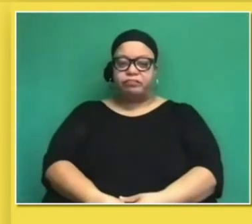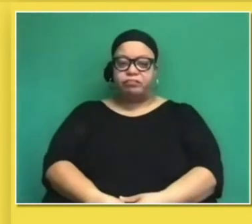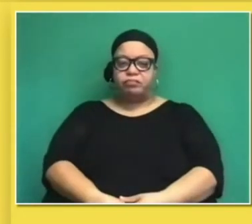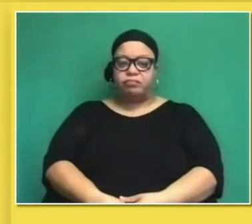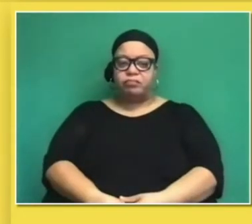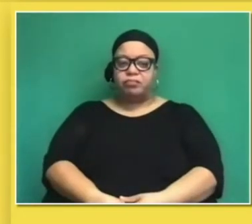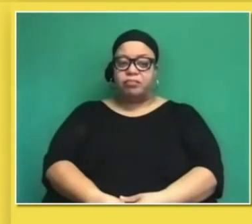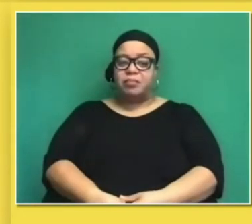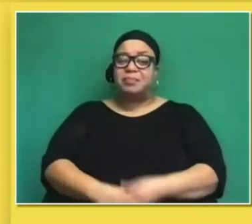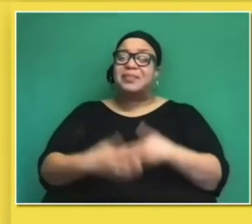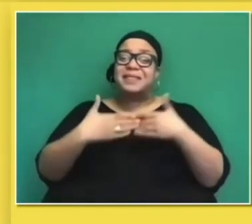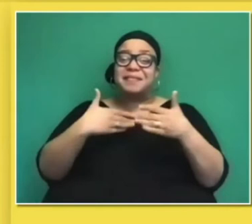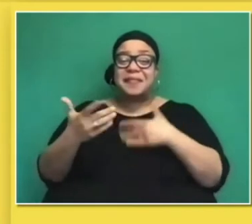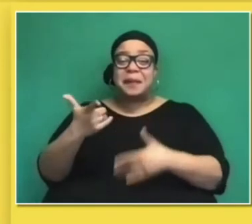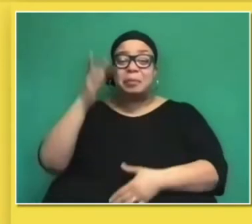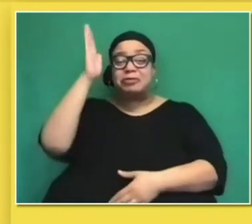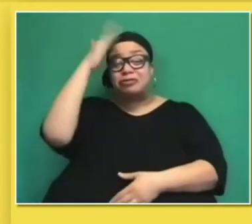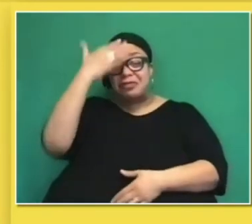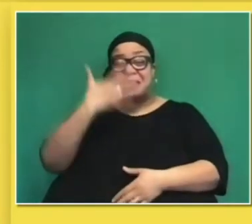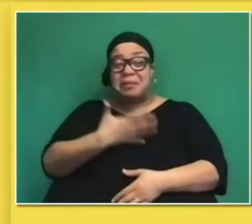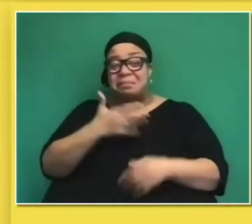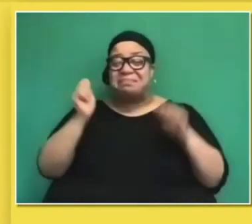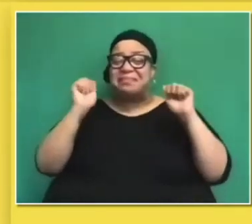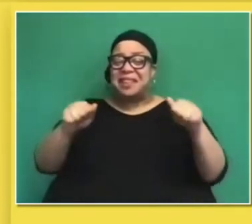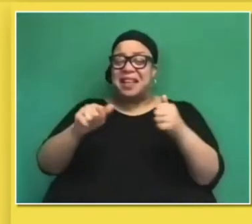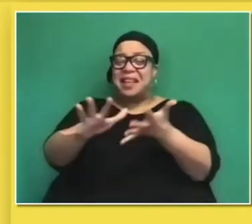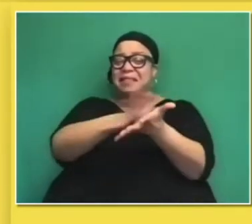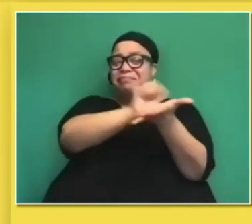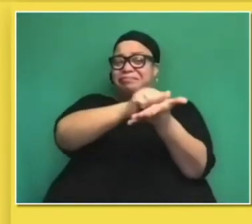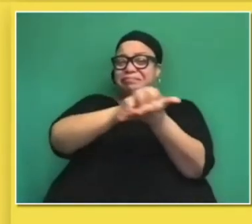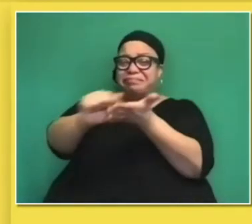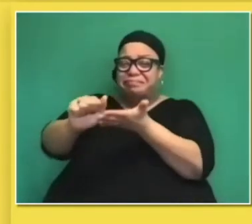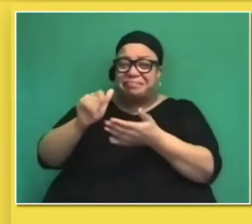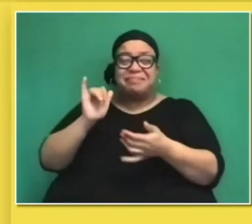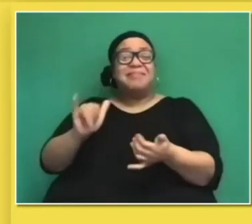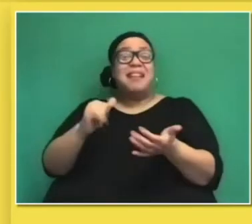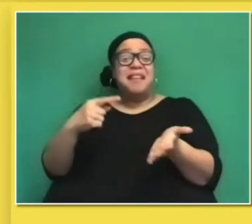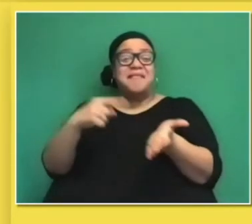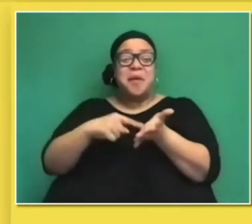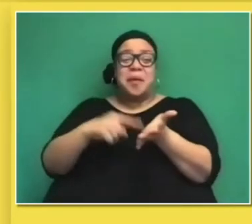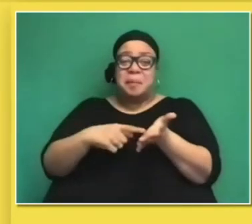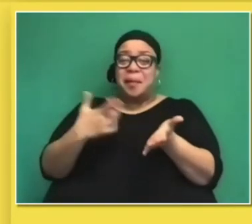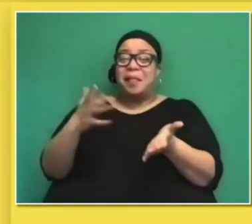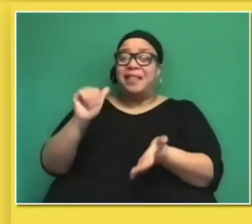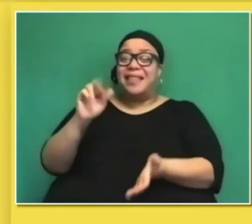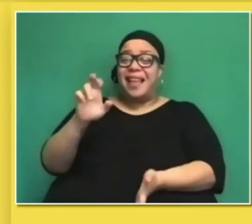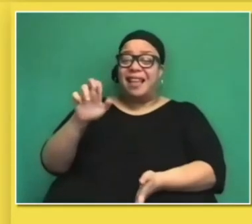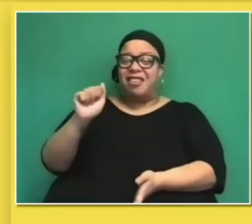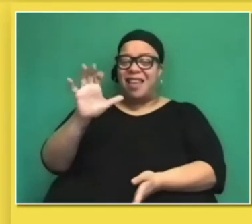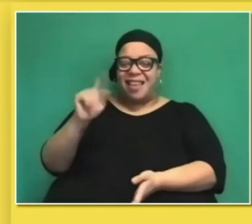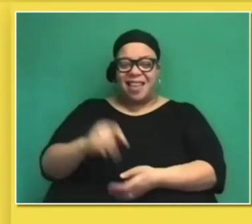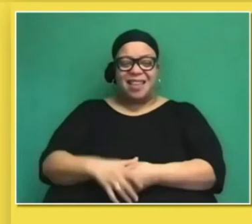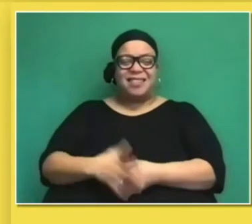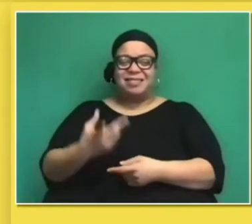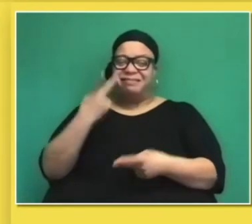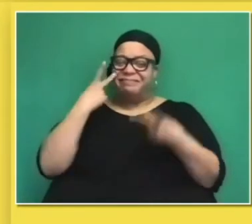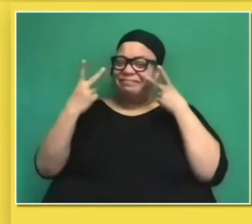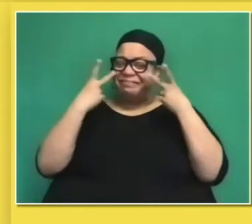its expansion of healthcare to 25 million Americans continues to remain popular. Ahead of this year's